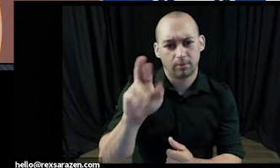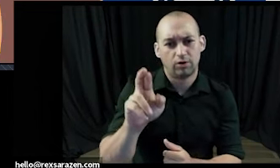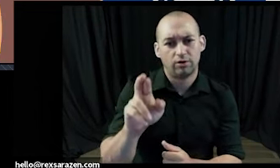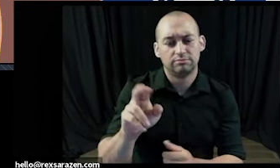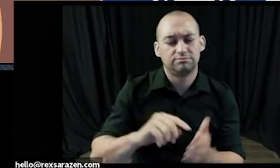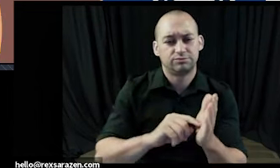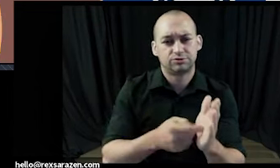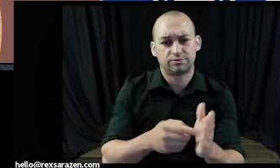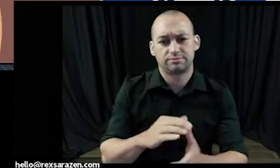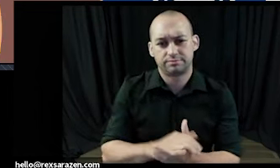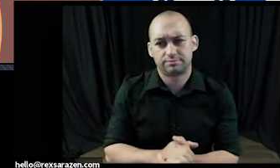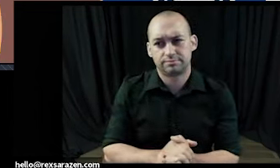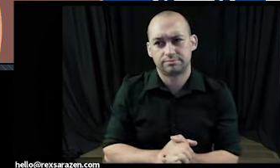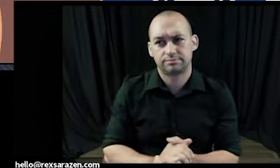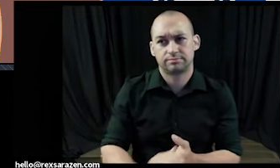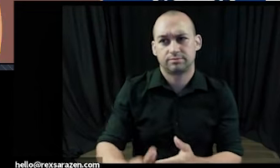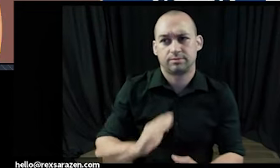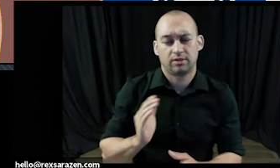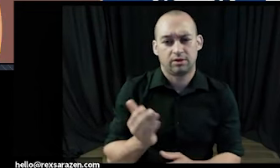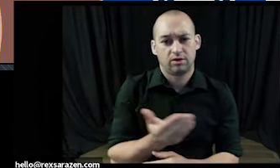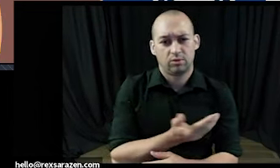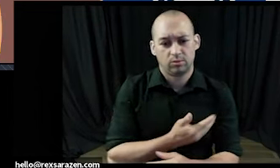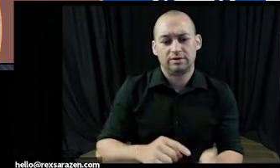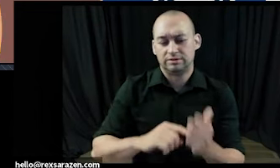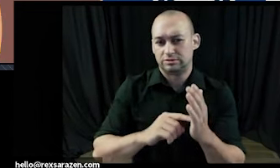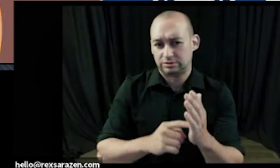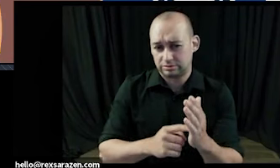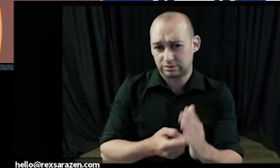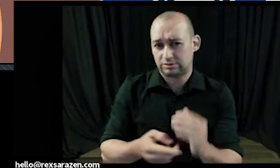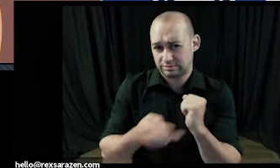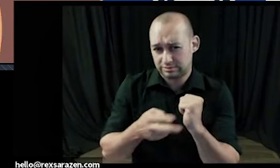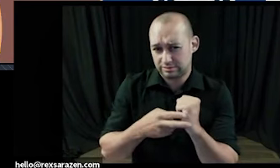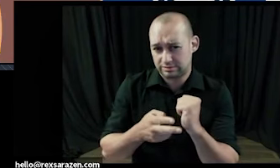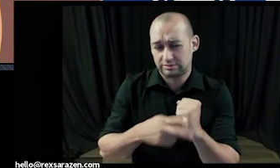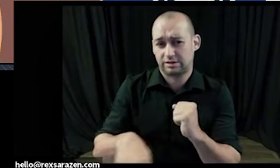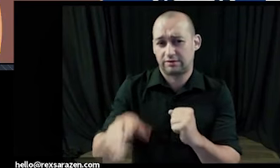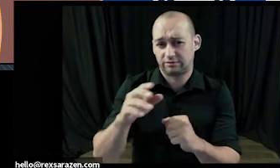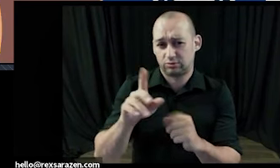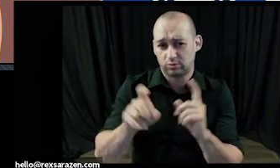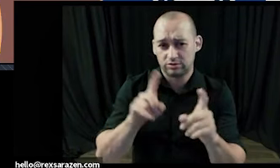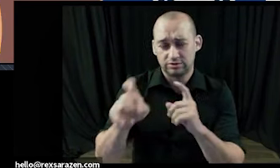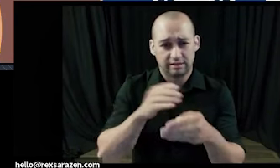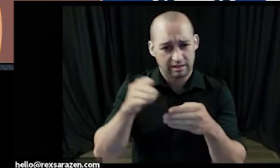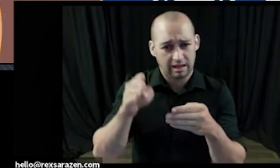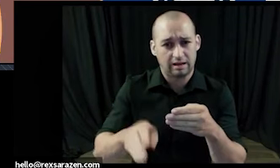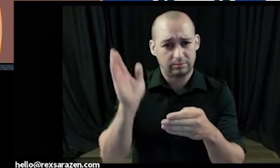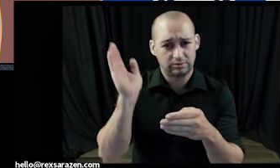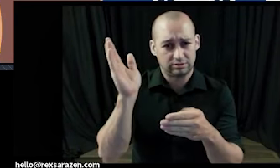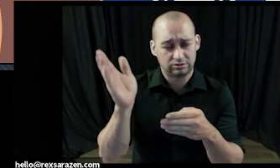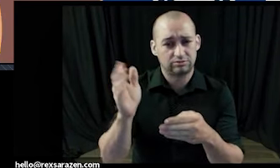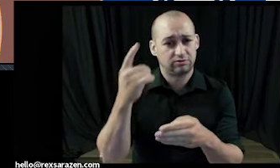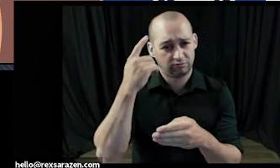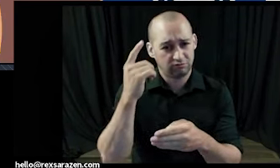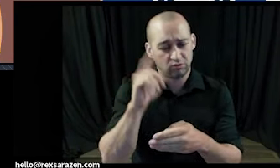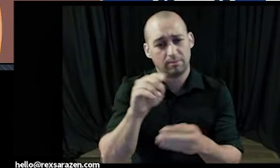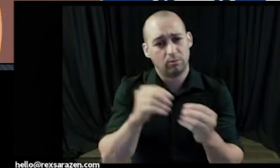activated. We are most likely going to save questions until the end of the presentation so that y'all have more time to ask